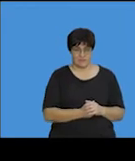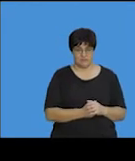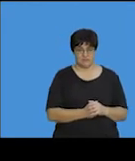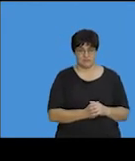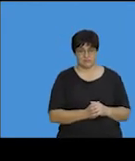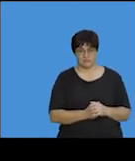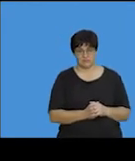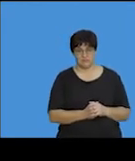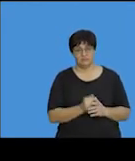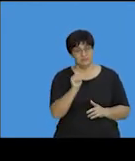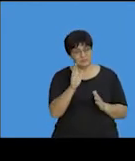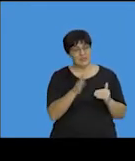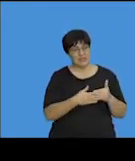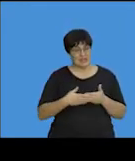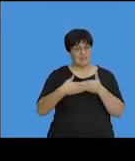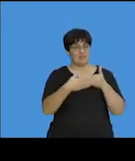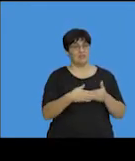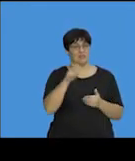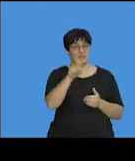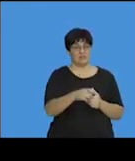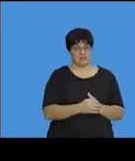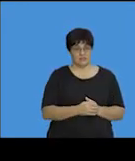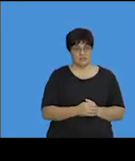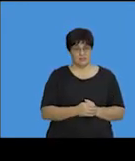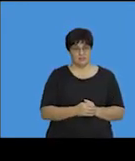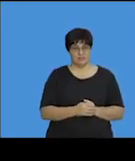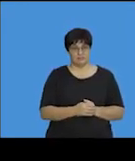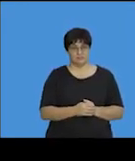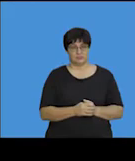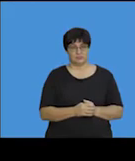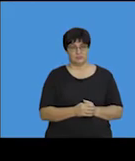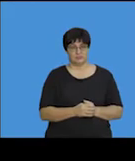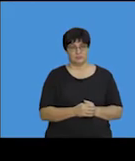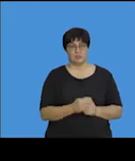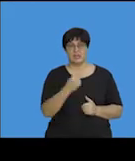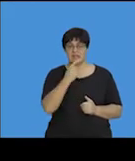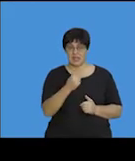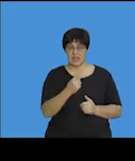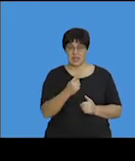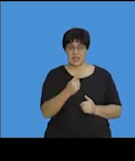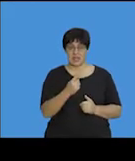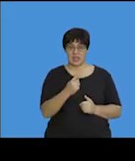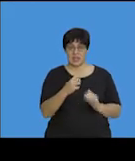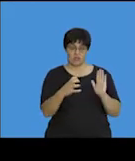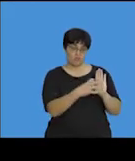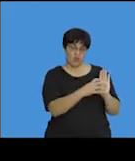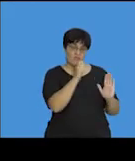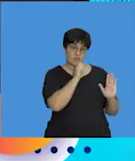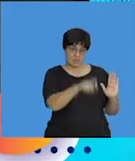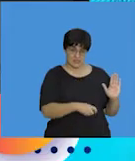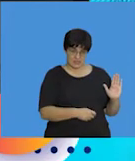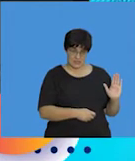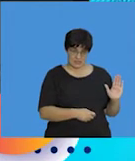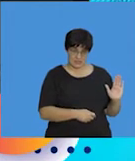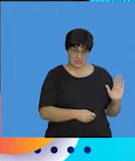Here, we need to be careful. When they say use the graph, it